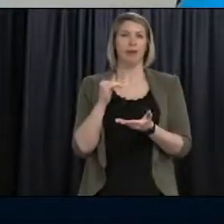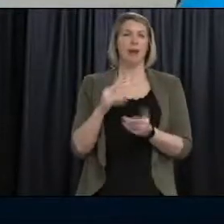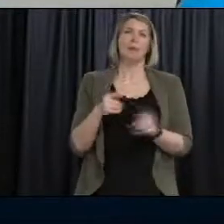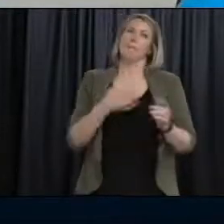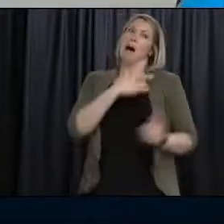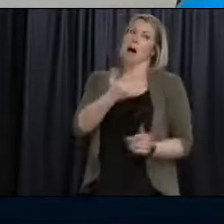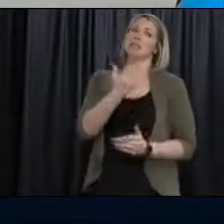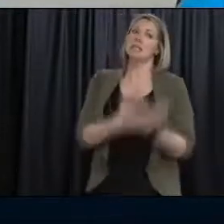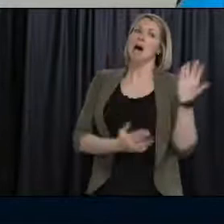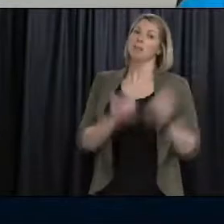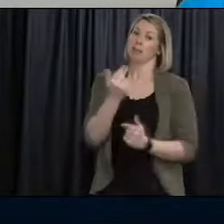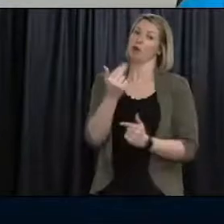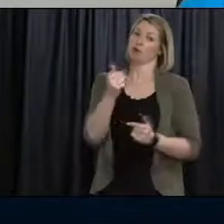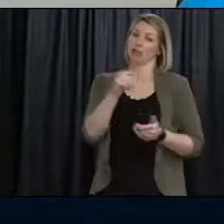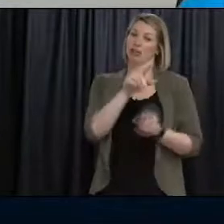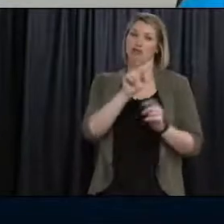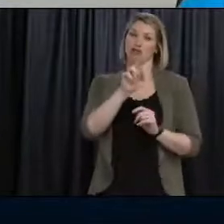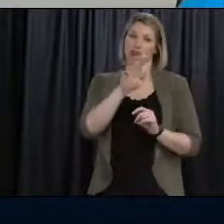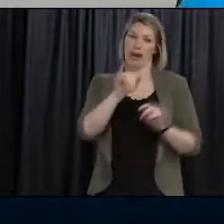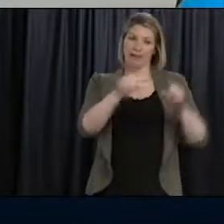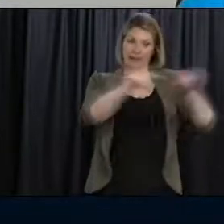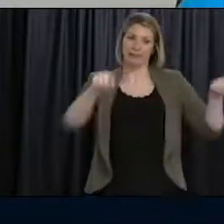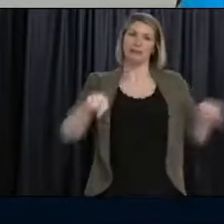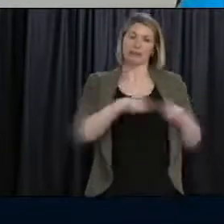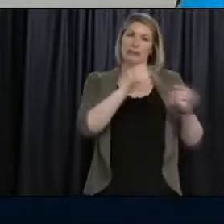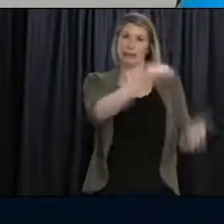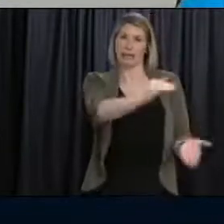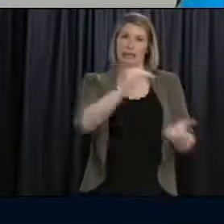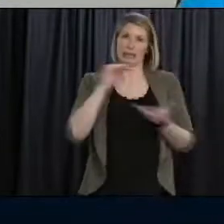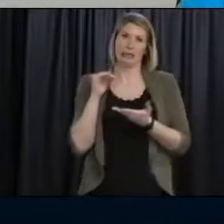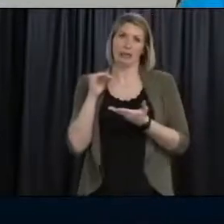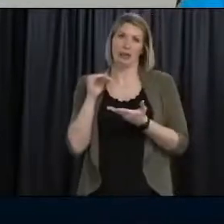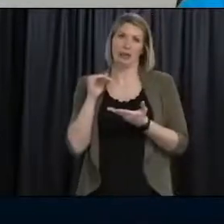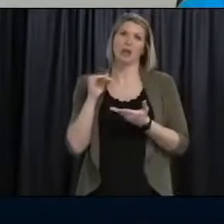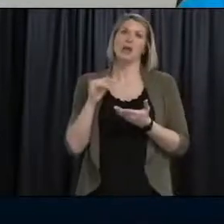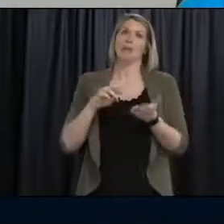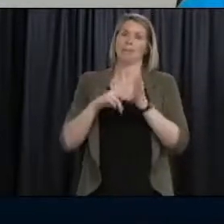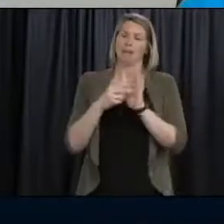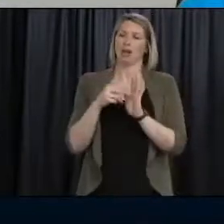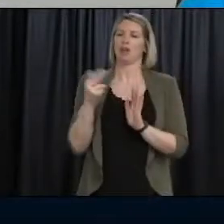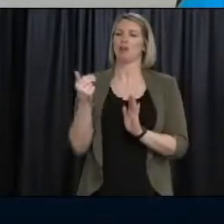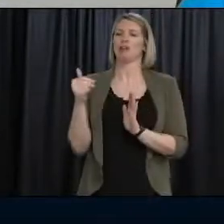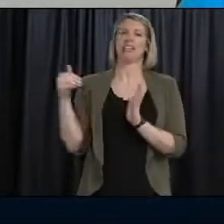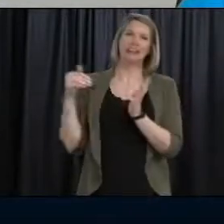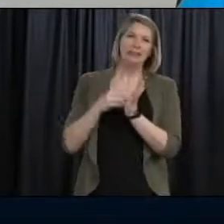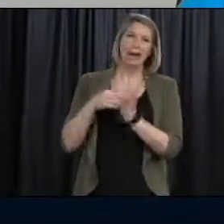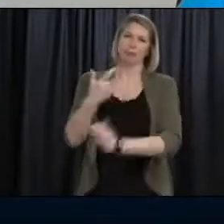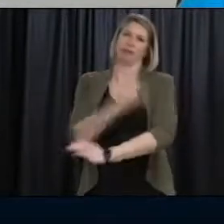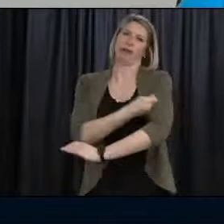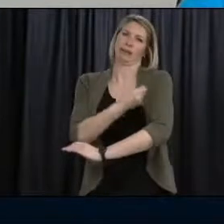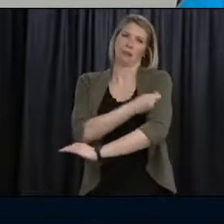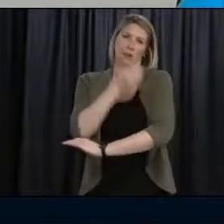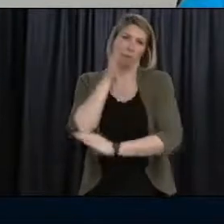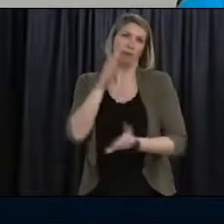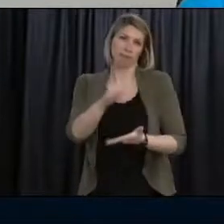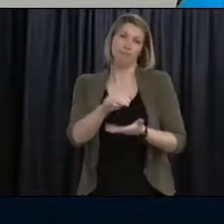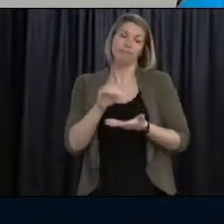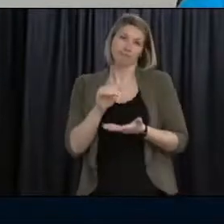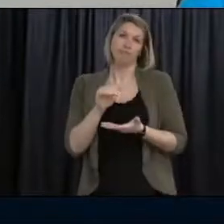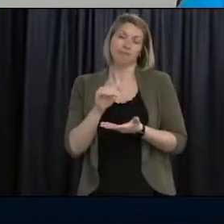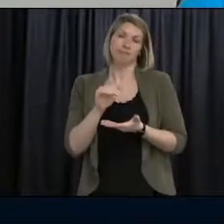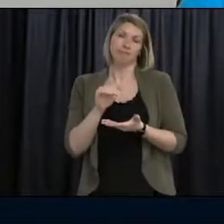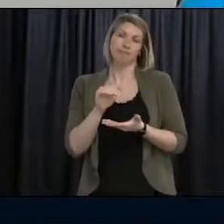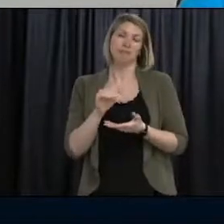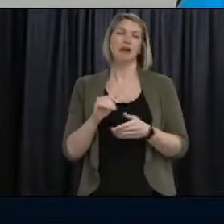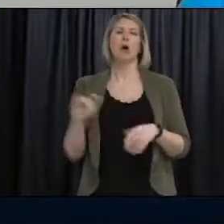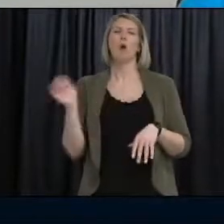trays. Moderna is a little less clear sometimes. They deliver every second week, and they usually only give us a